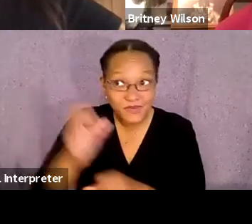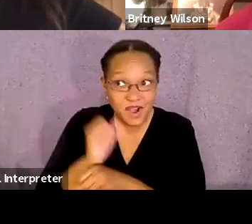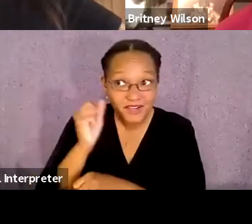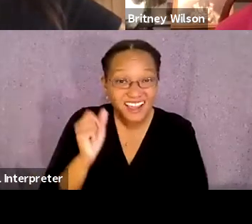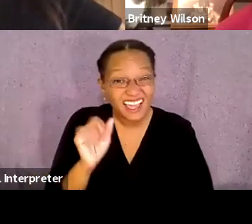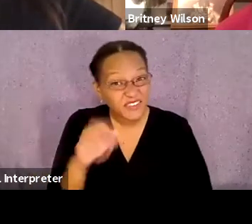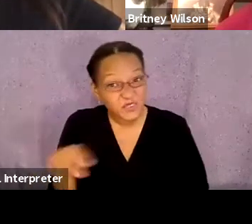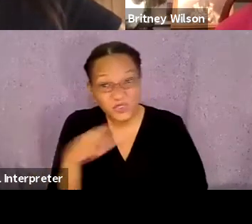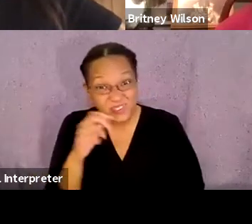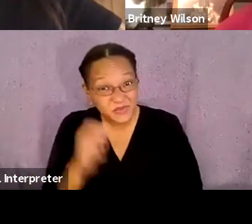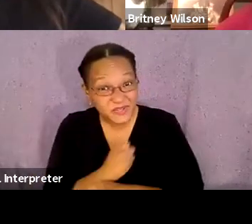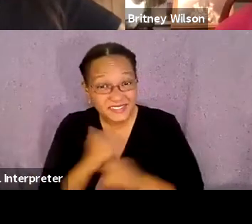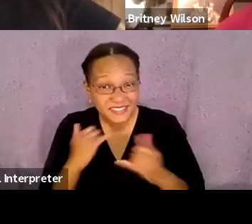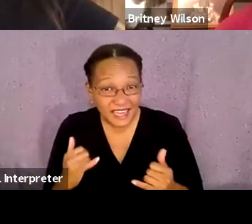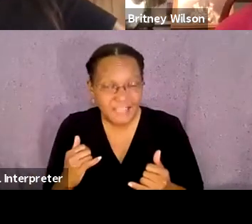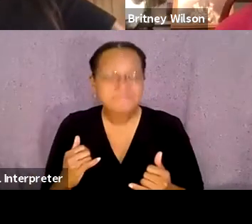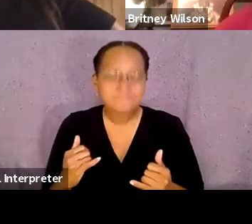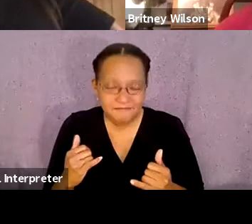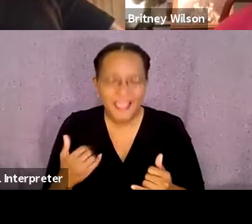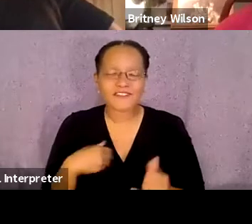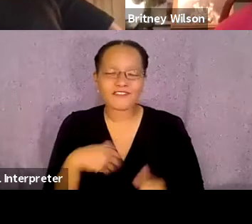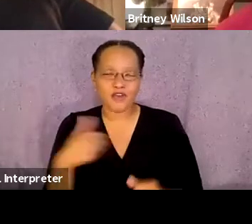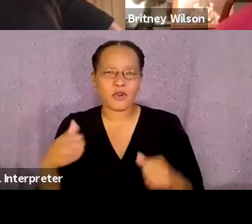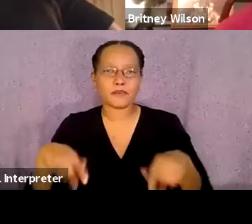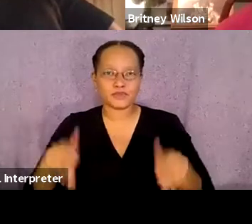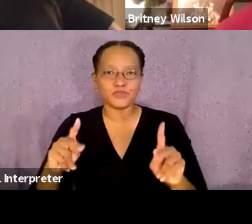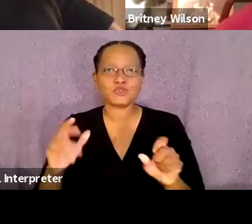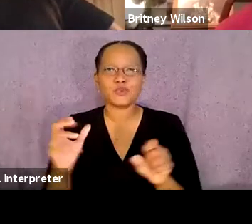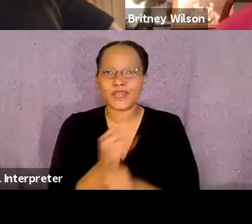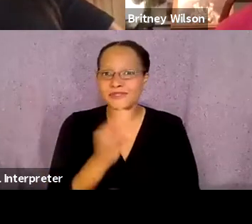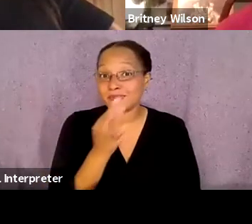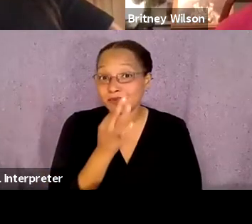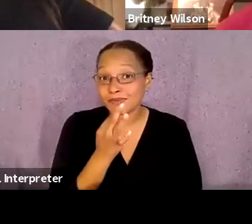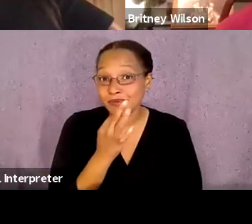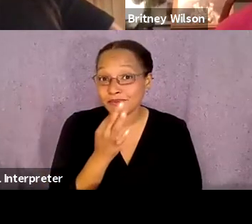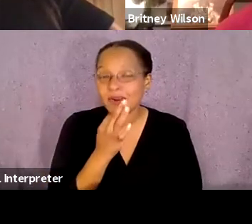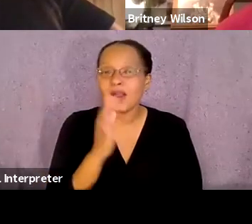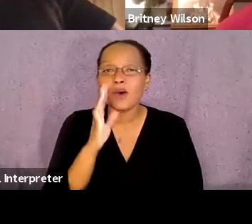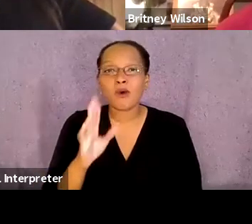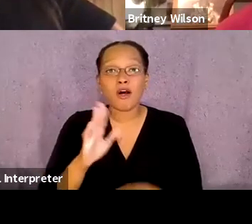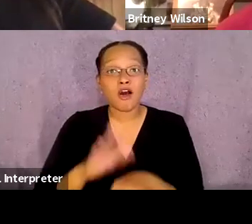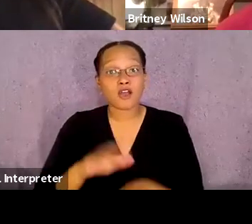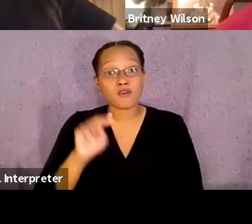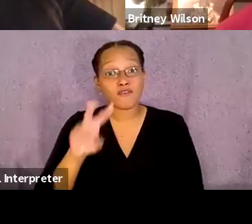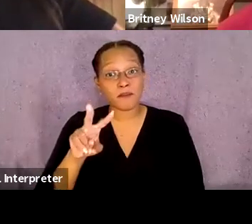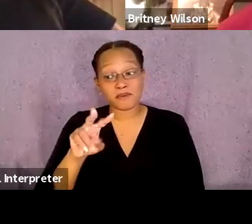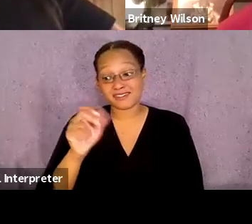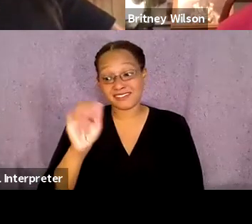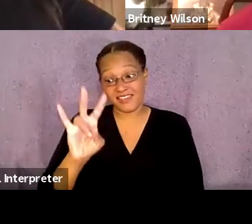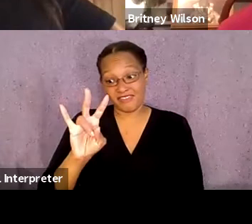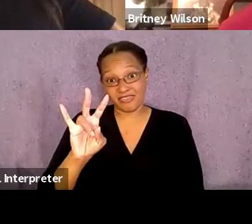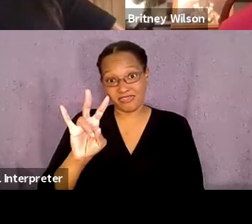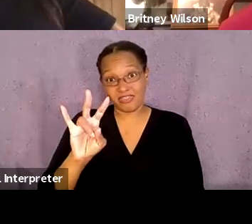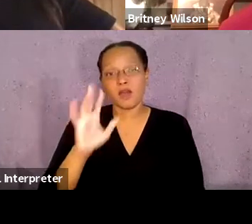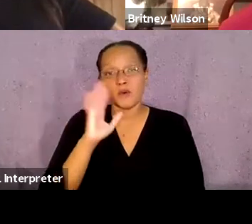winner today, there's another chance to win a book very soon. On November 7th, we'll be having our next